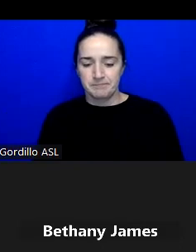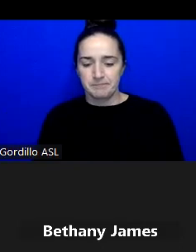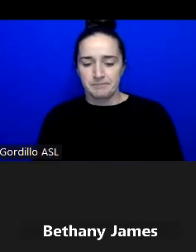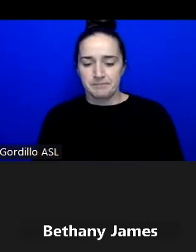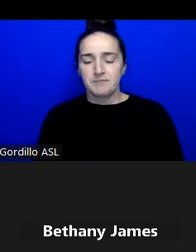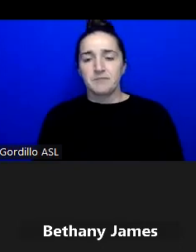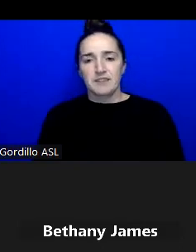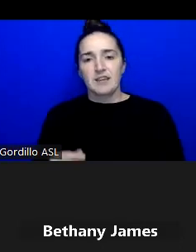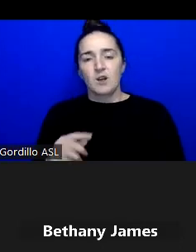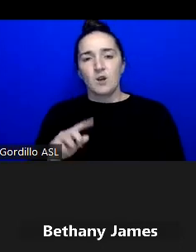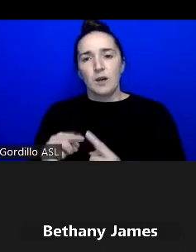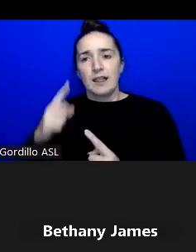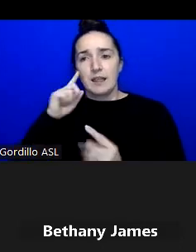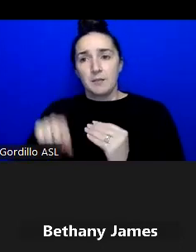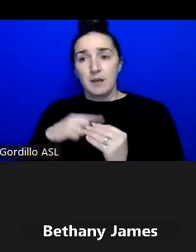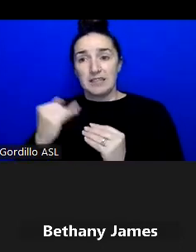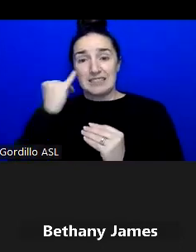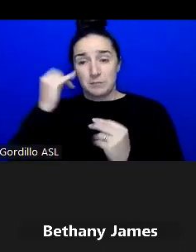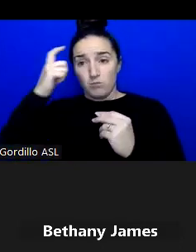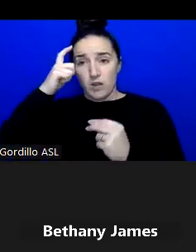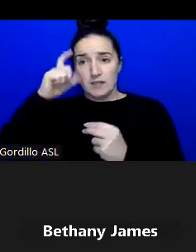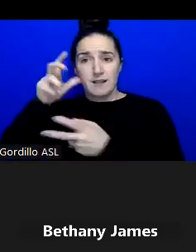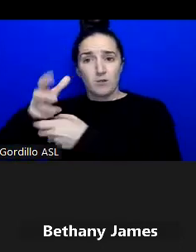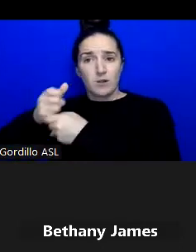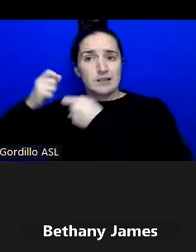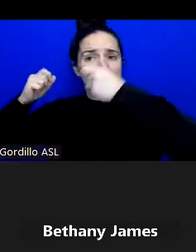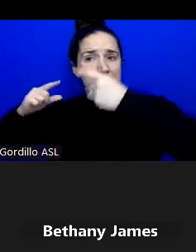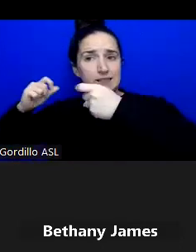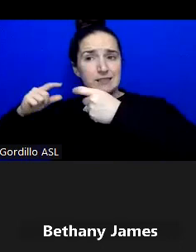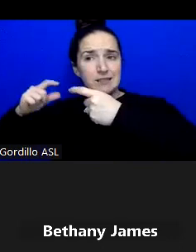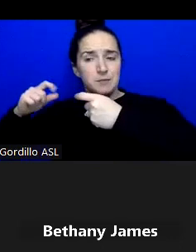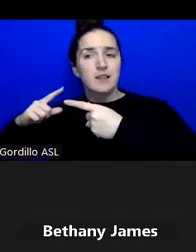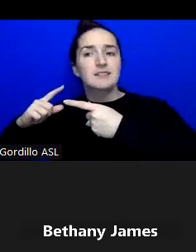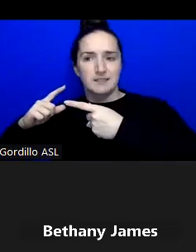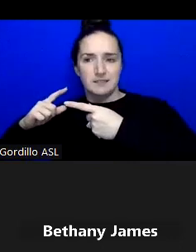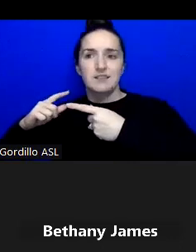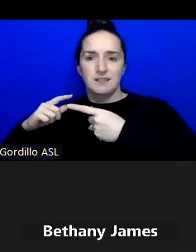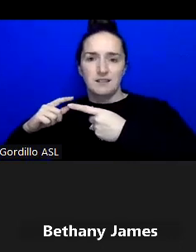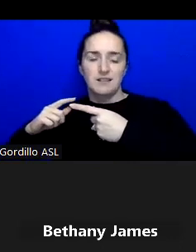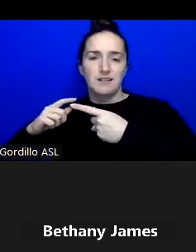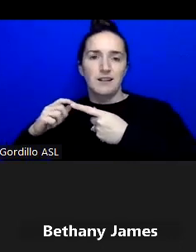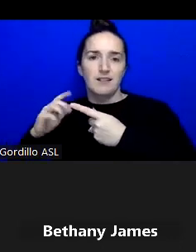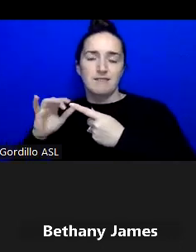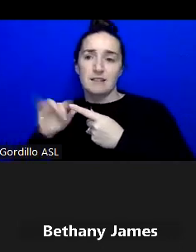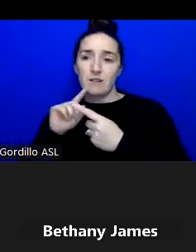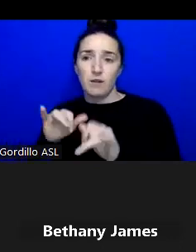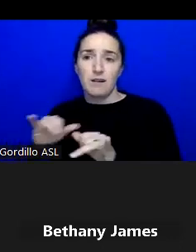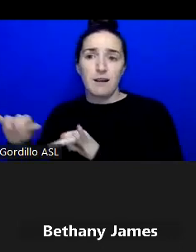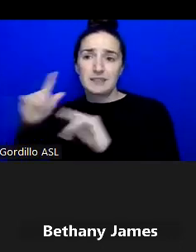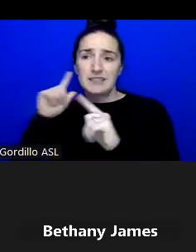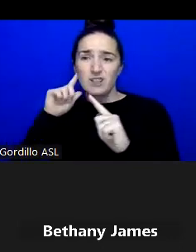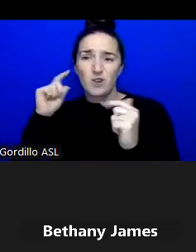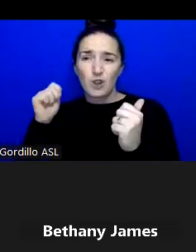brains not receiving that stimuli. And hearing loss is actually the most common neurological disorder. That's according to the World